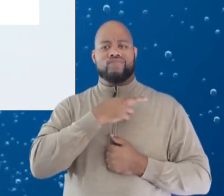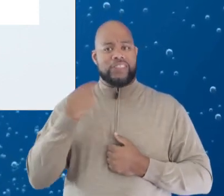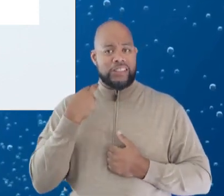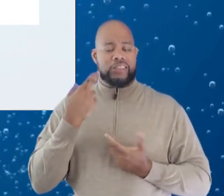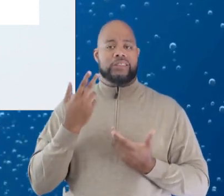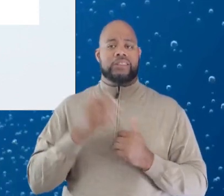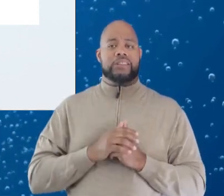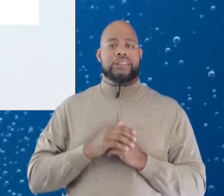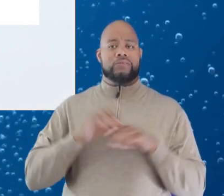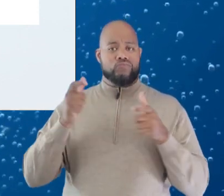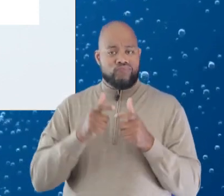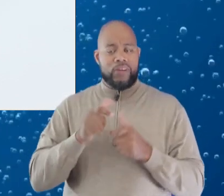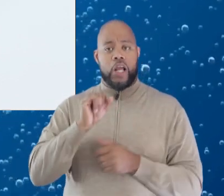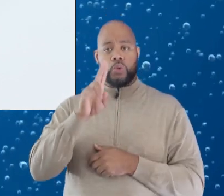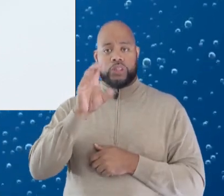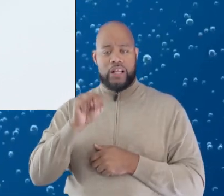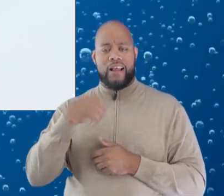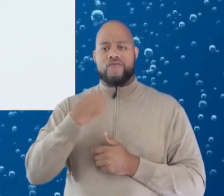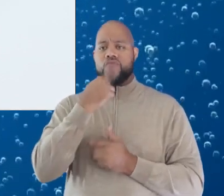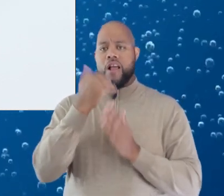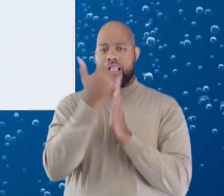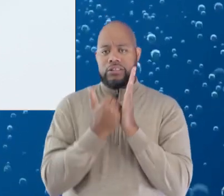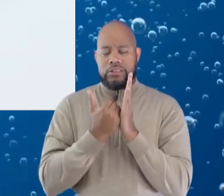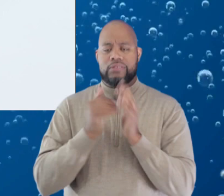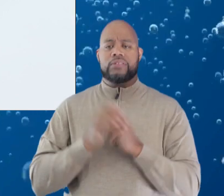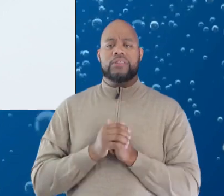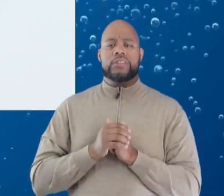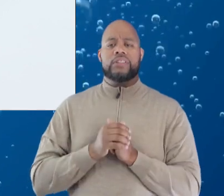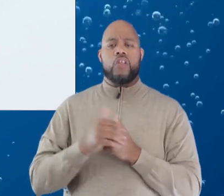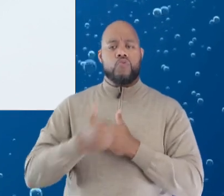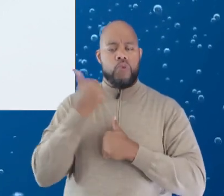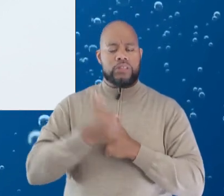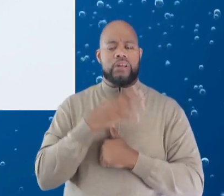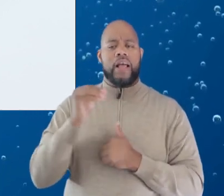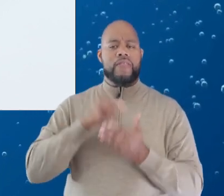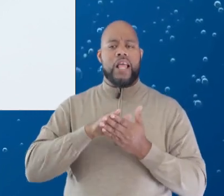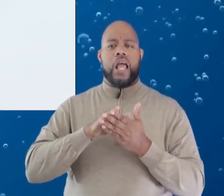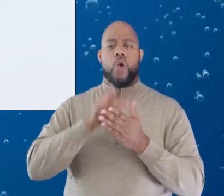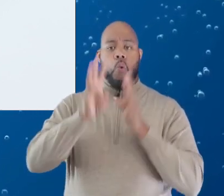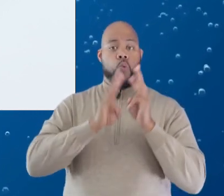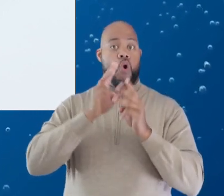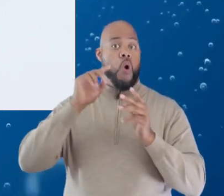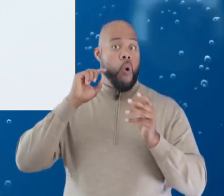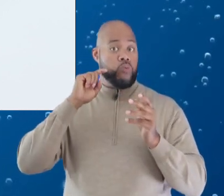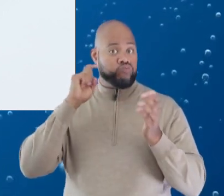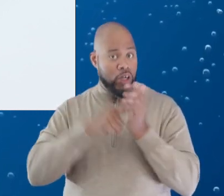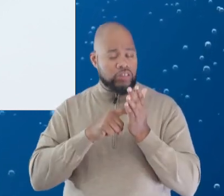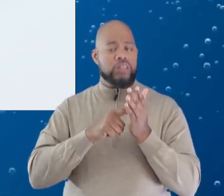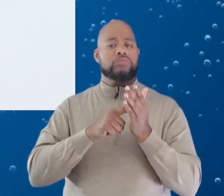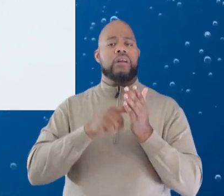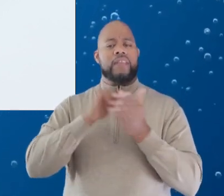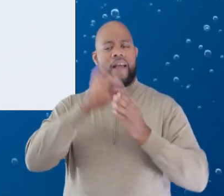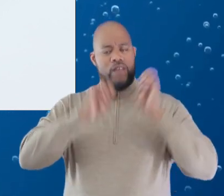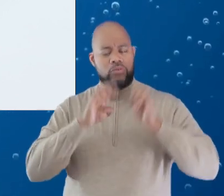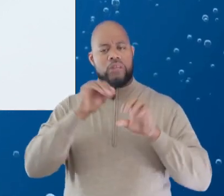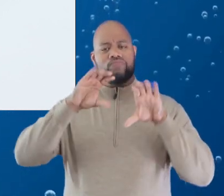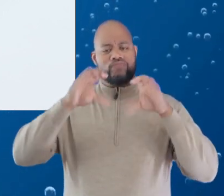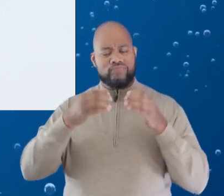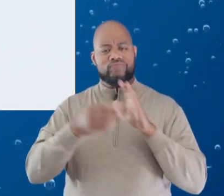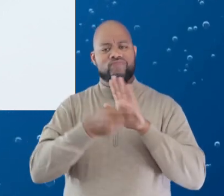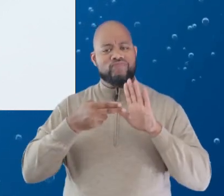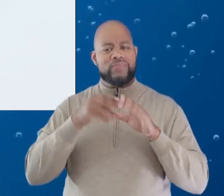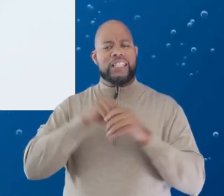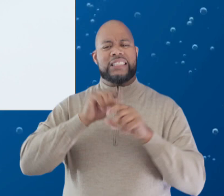risk. The IUCN has a red list of threatened species, and it's a globally recognized system that evaluates and